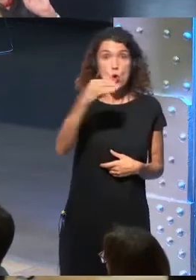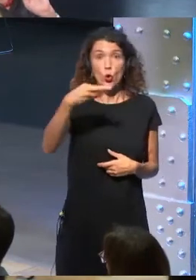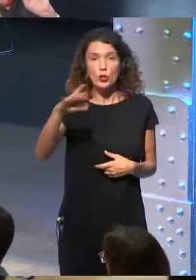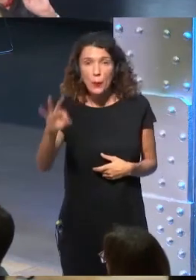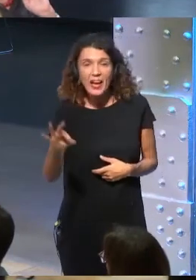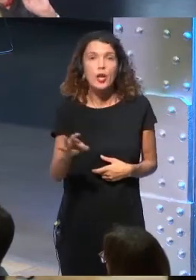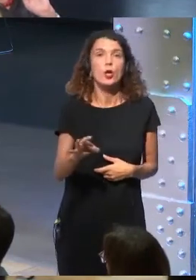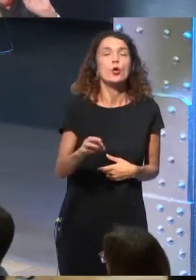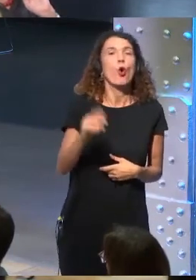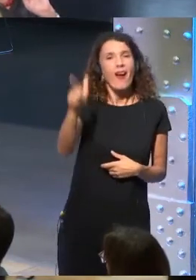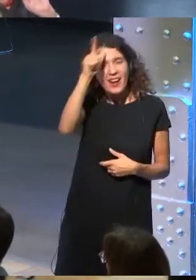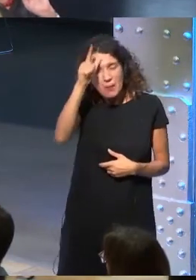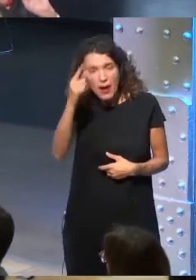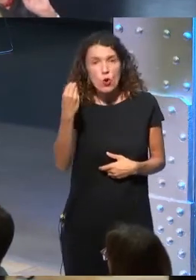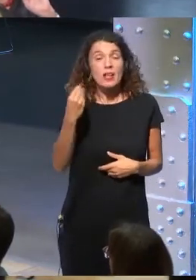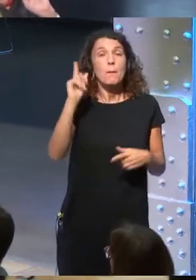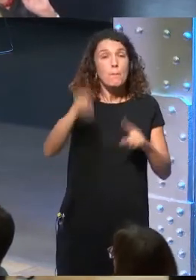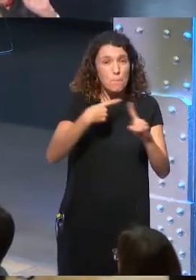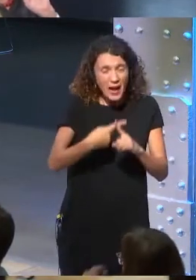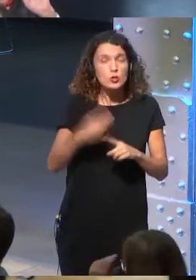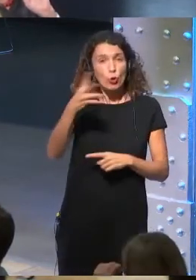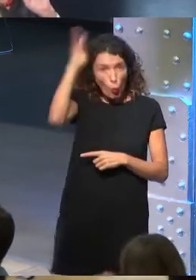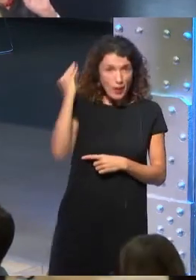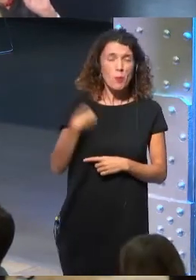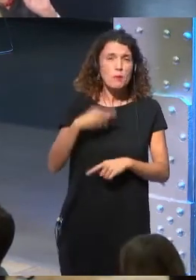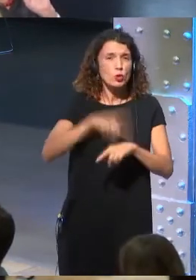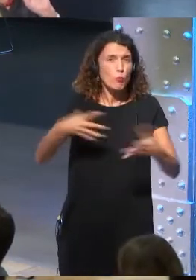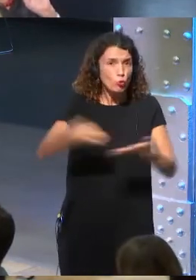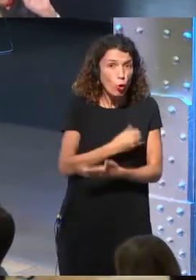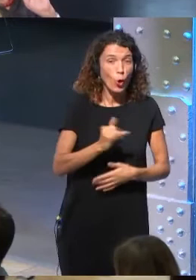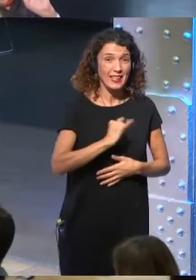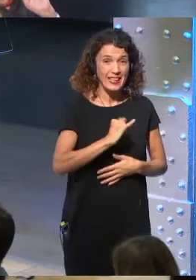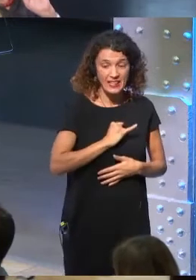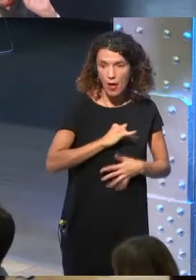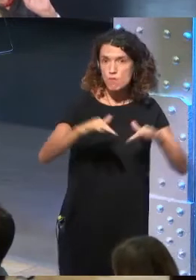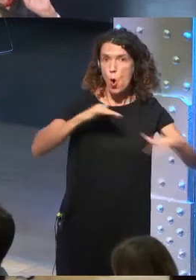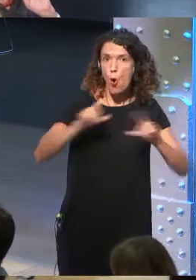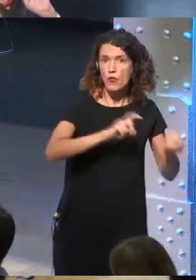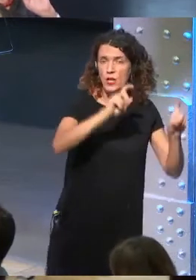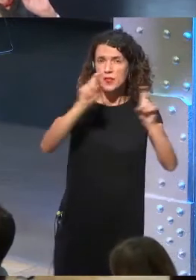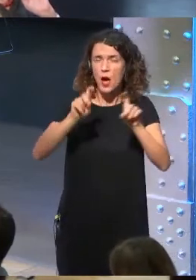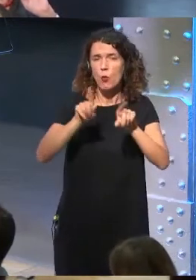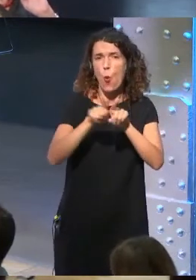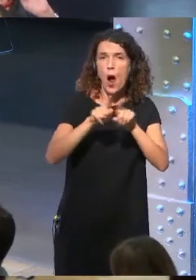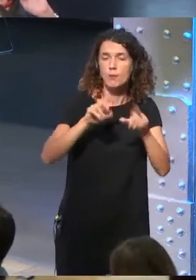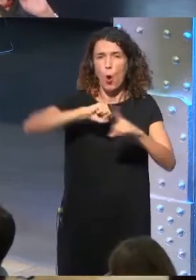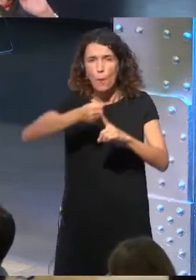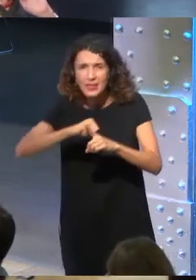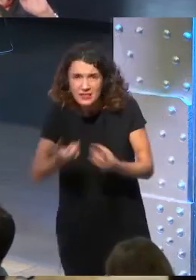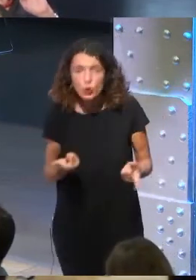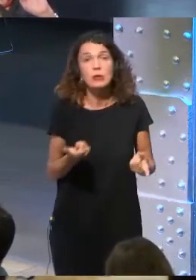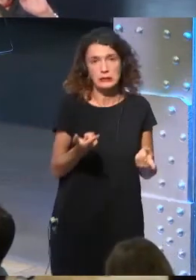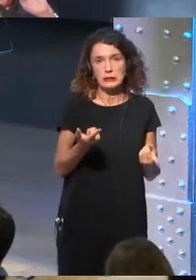or Iberian or German or Roman at the same time. Identities, mobility,